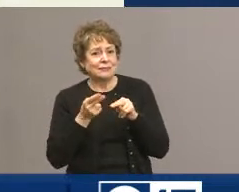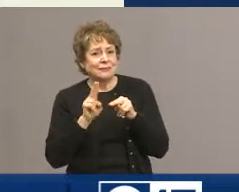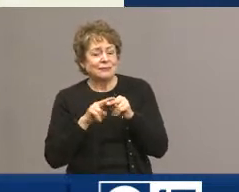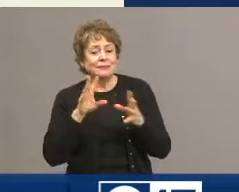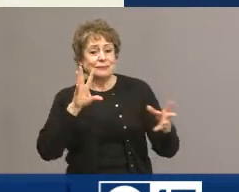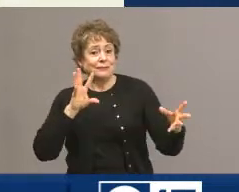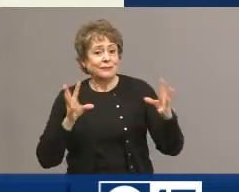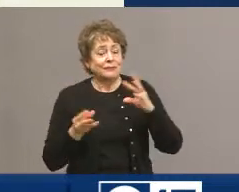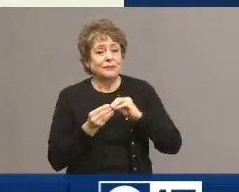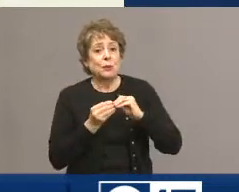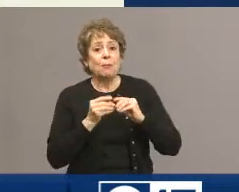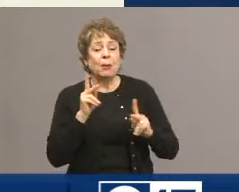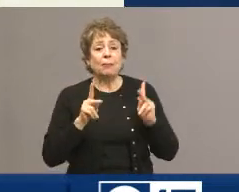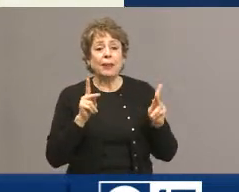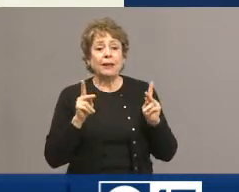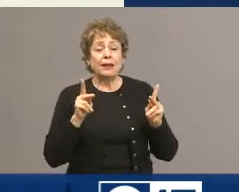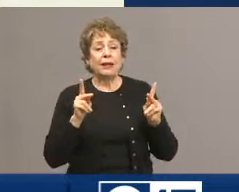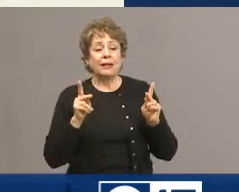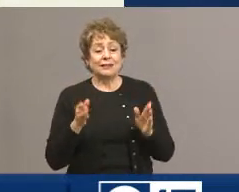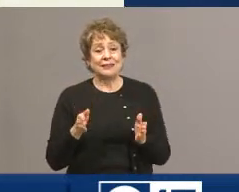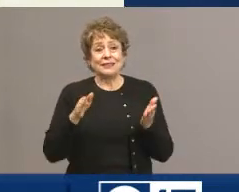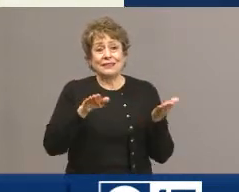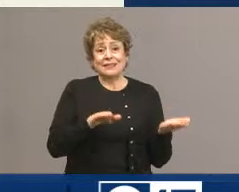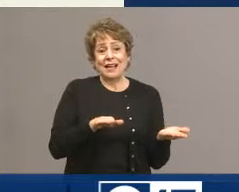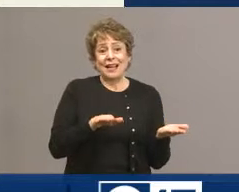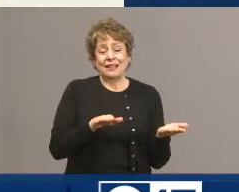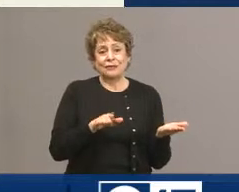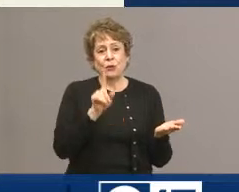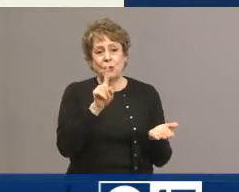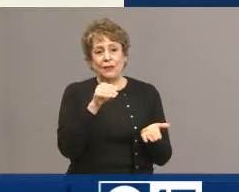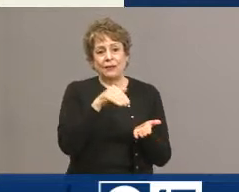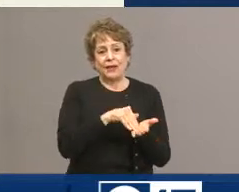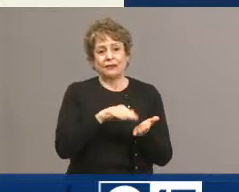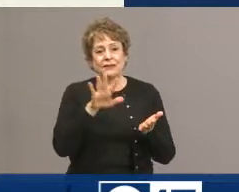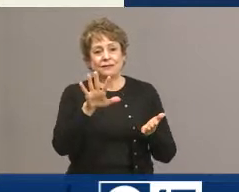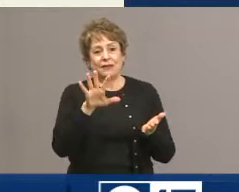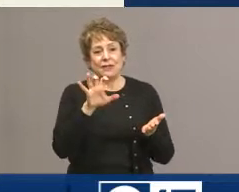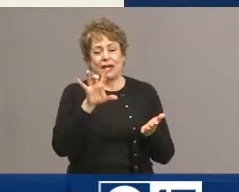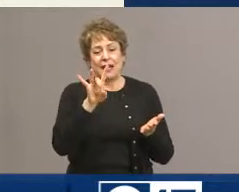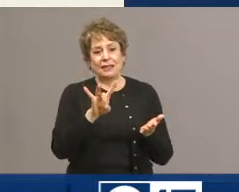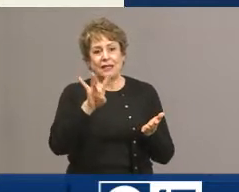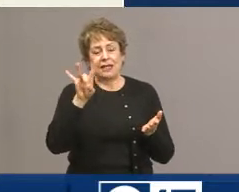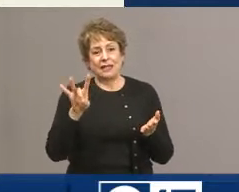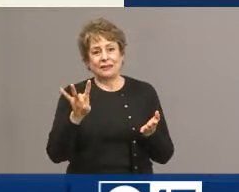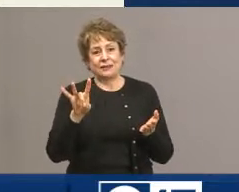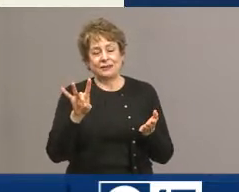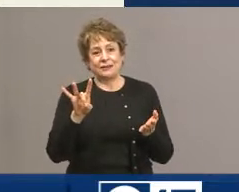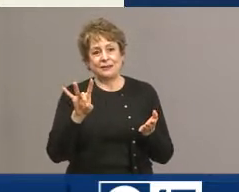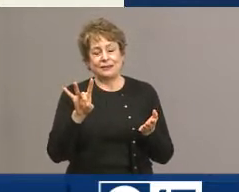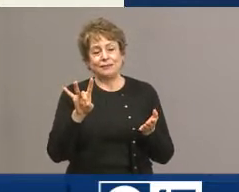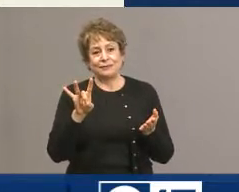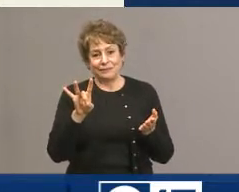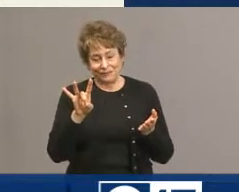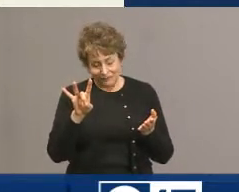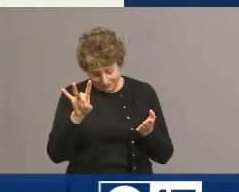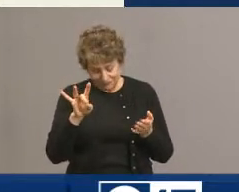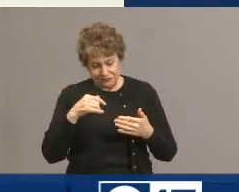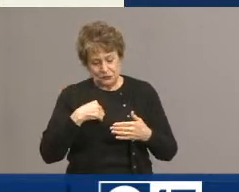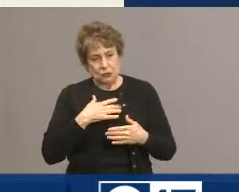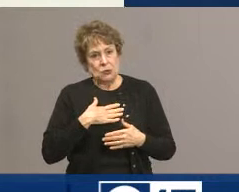Arizonans. So my heart and condolences go out to all the families